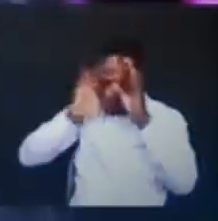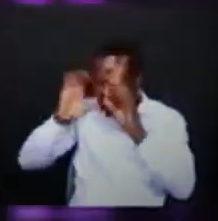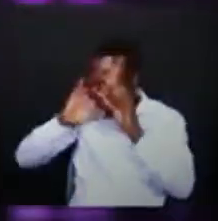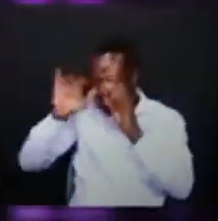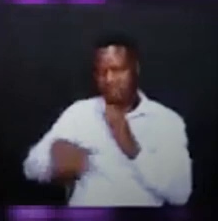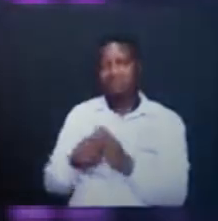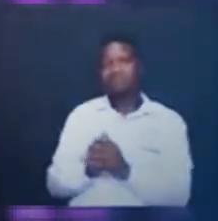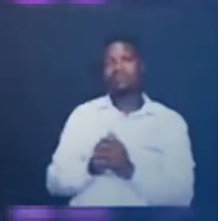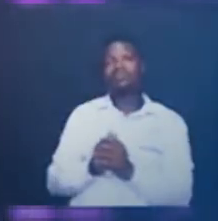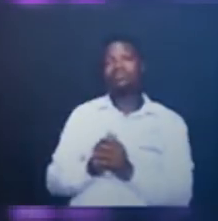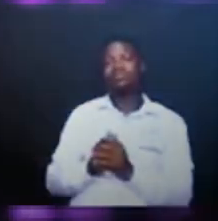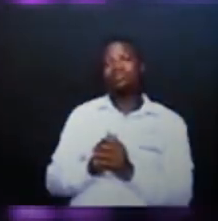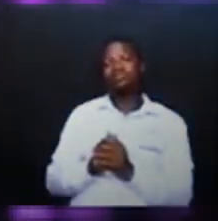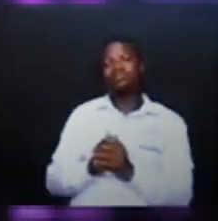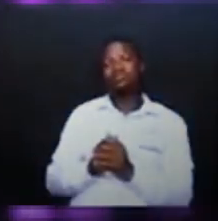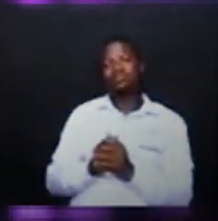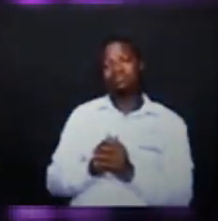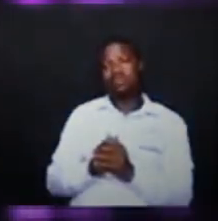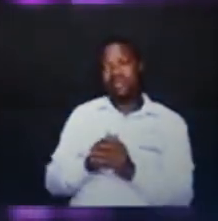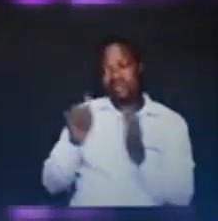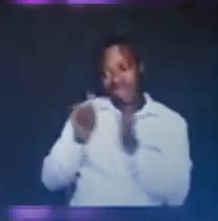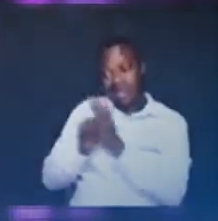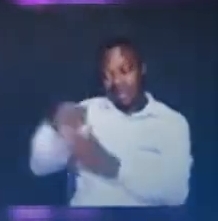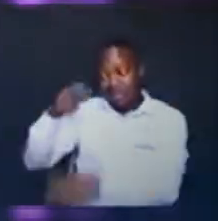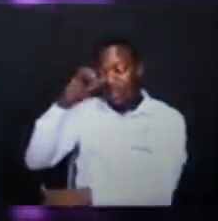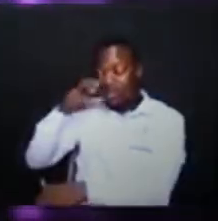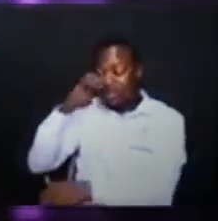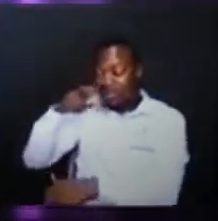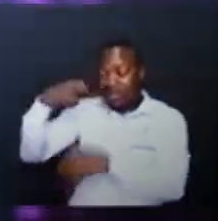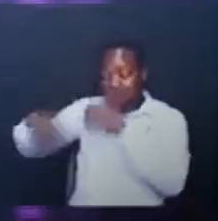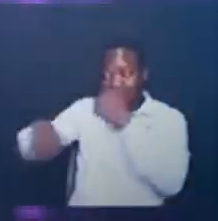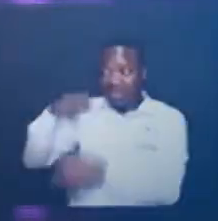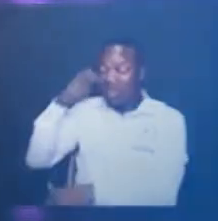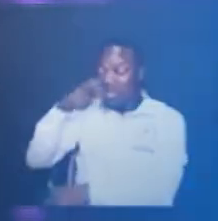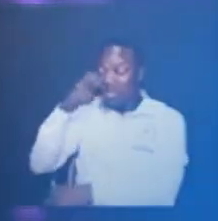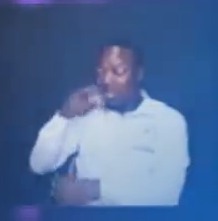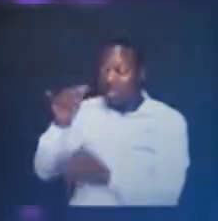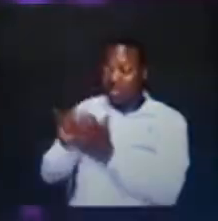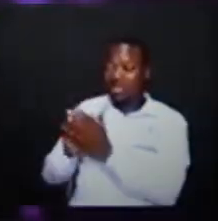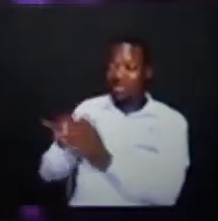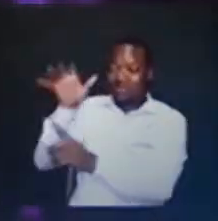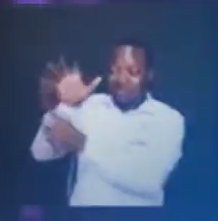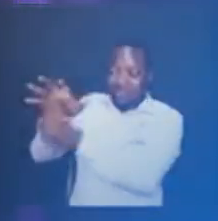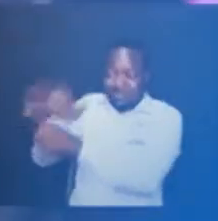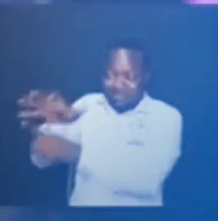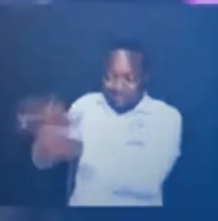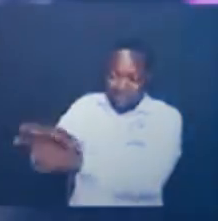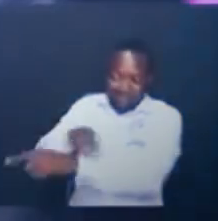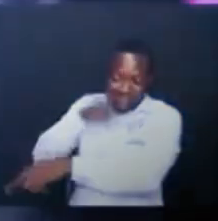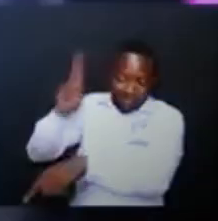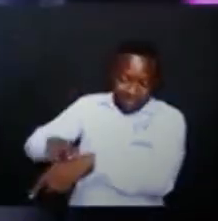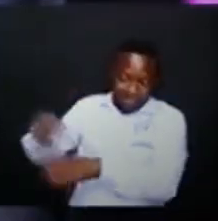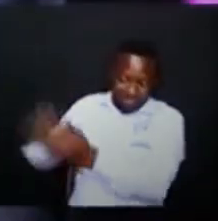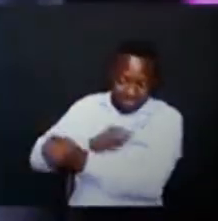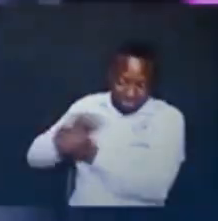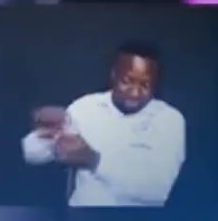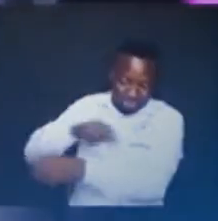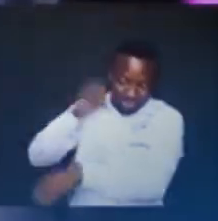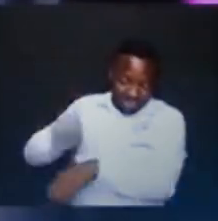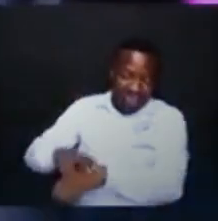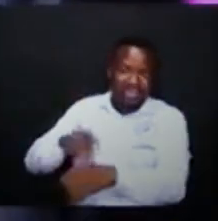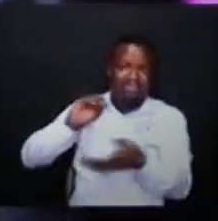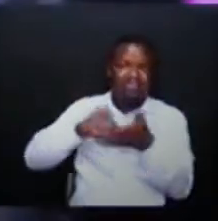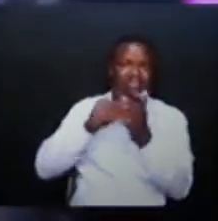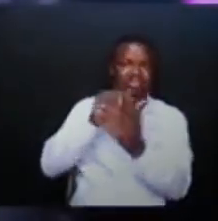the solution to these problems that is bedeviling our nations.